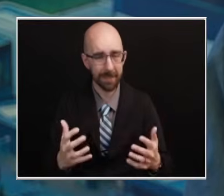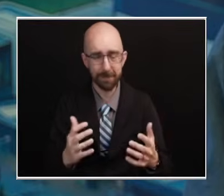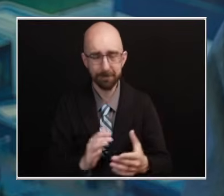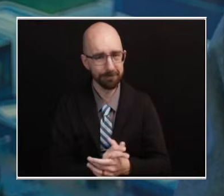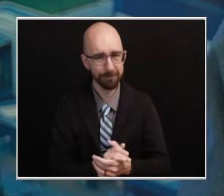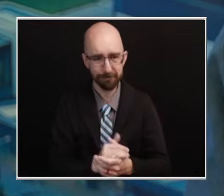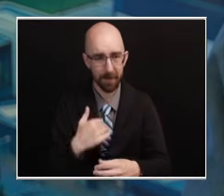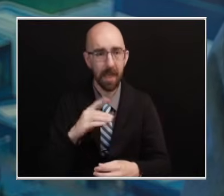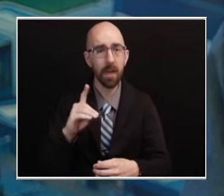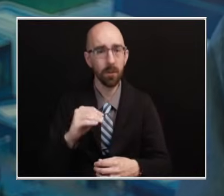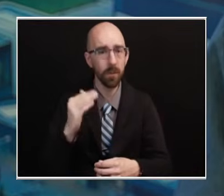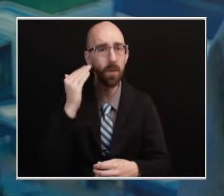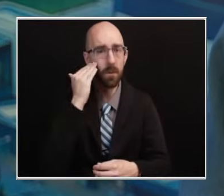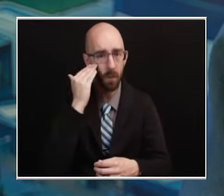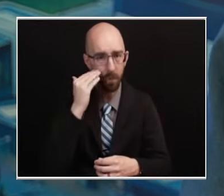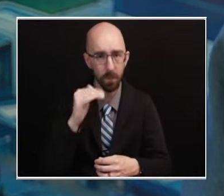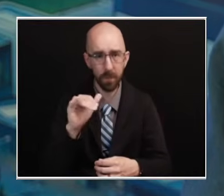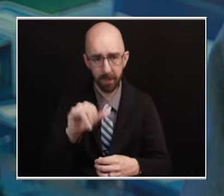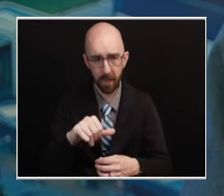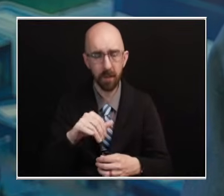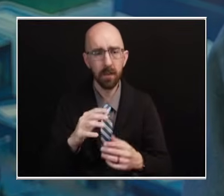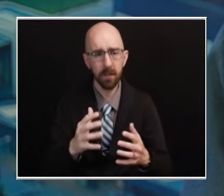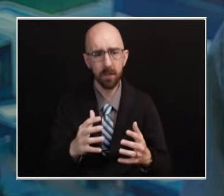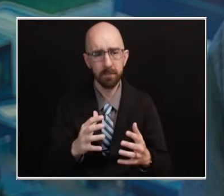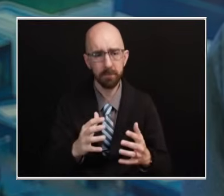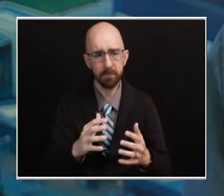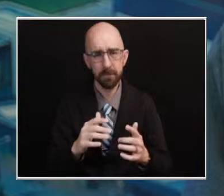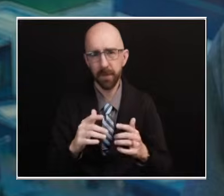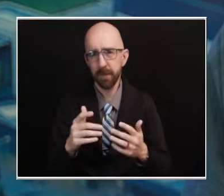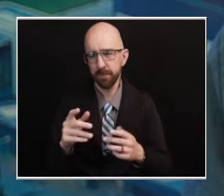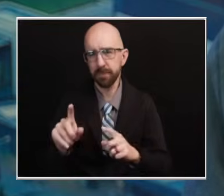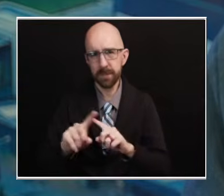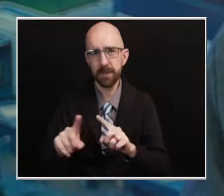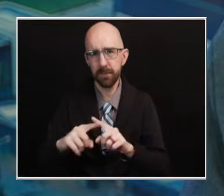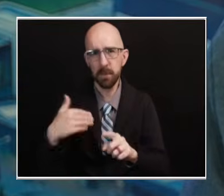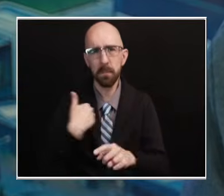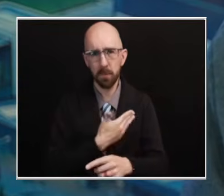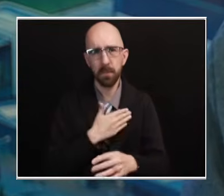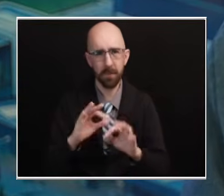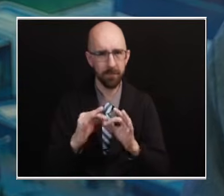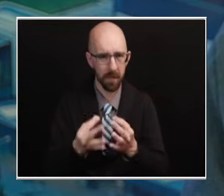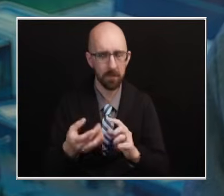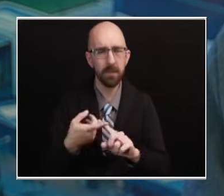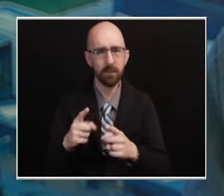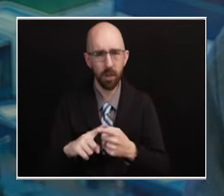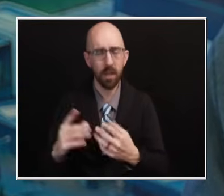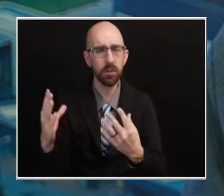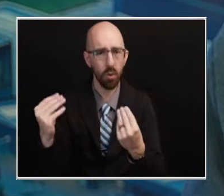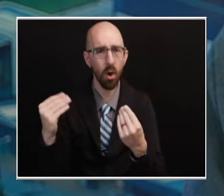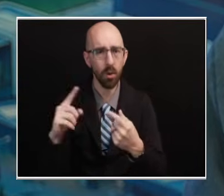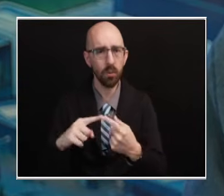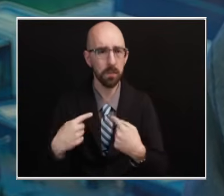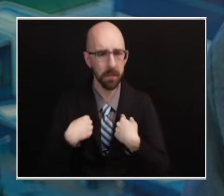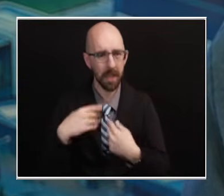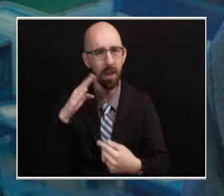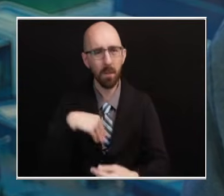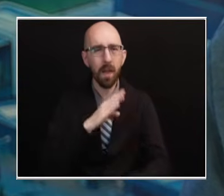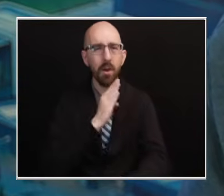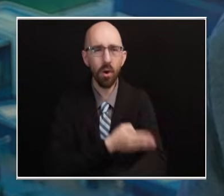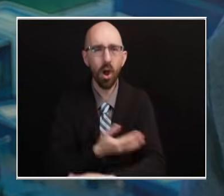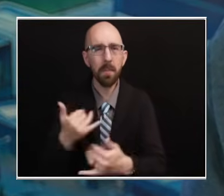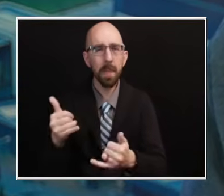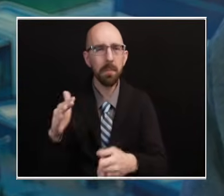know that various members of my family and friends were talking to me. I know that my daughter played music for